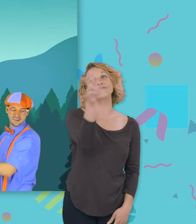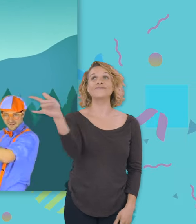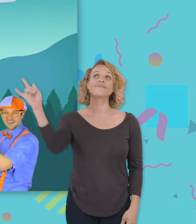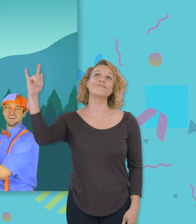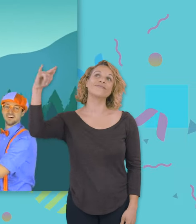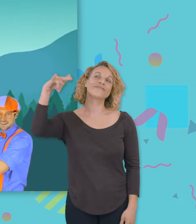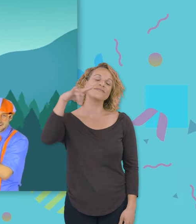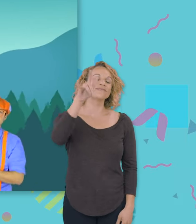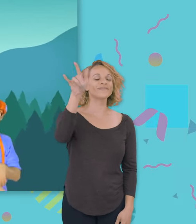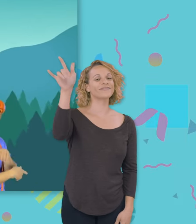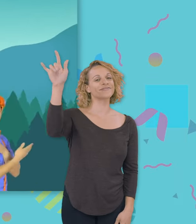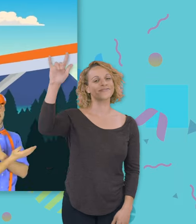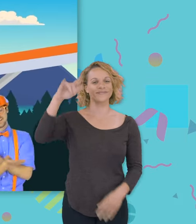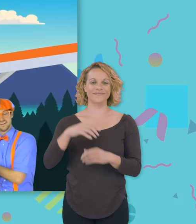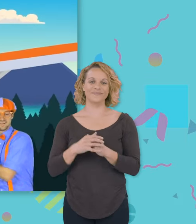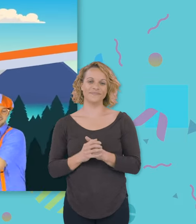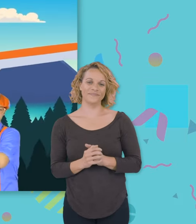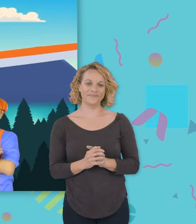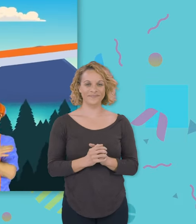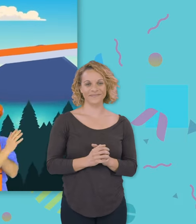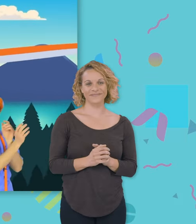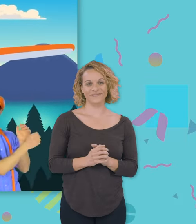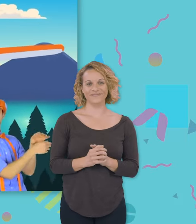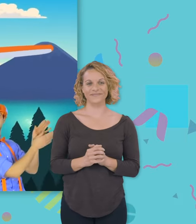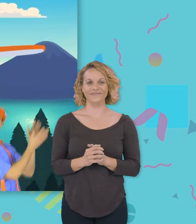seaplane flying all around.